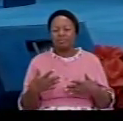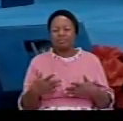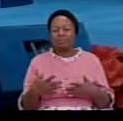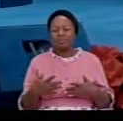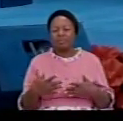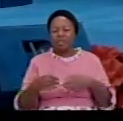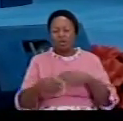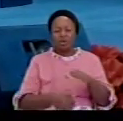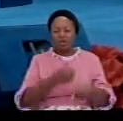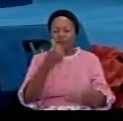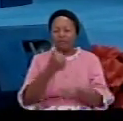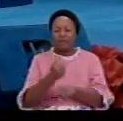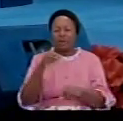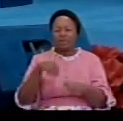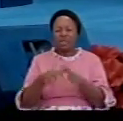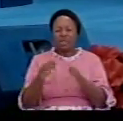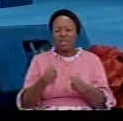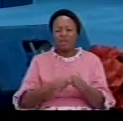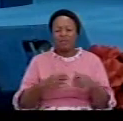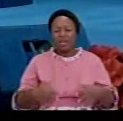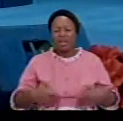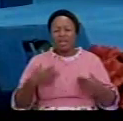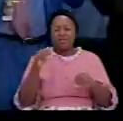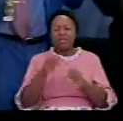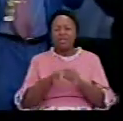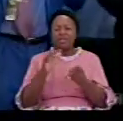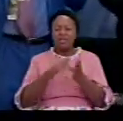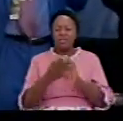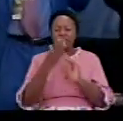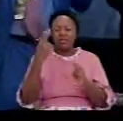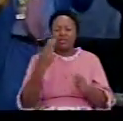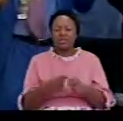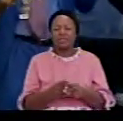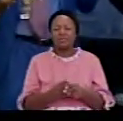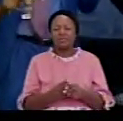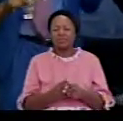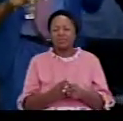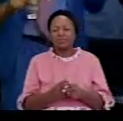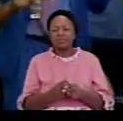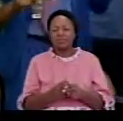Confirm in every life in Jesus' name.